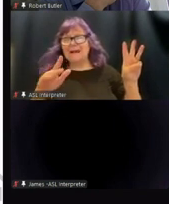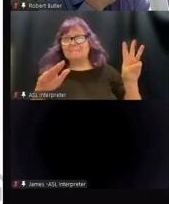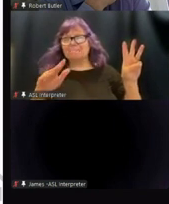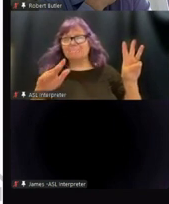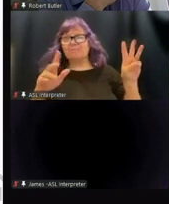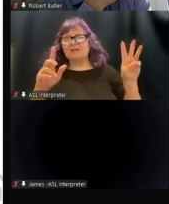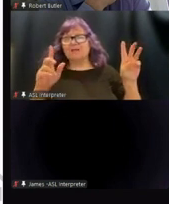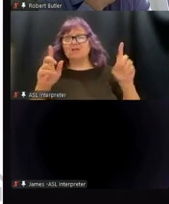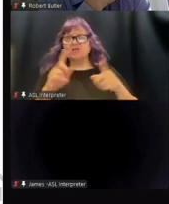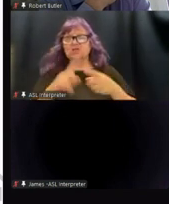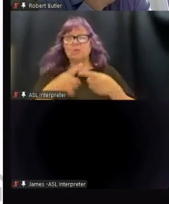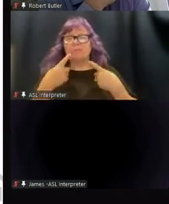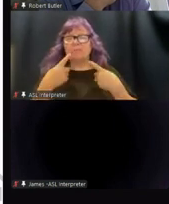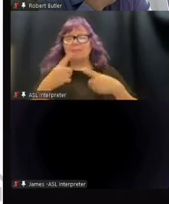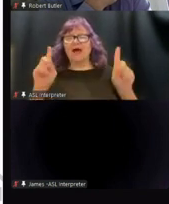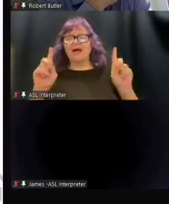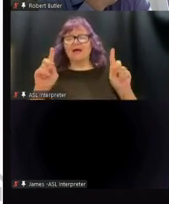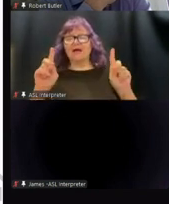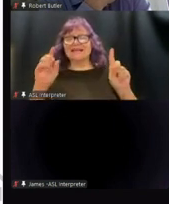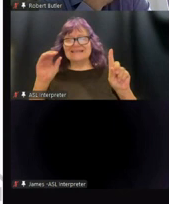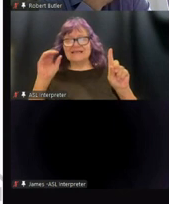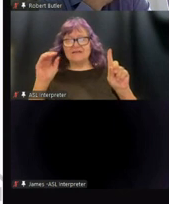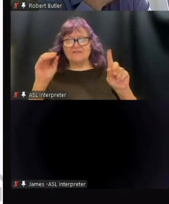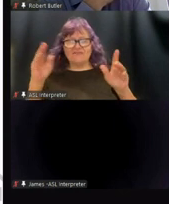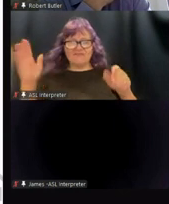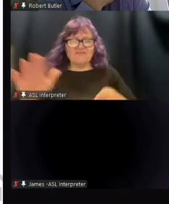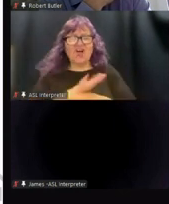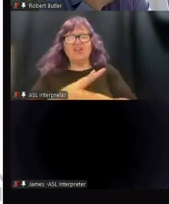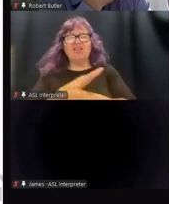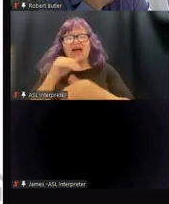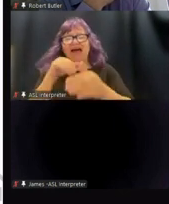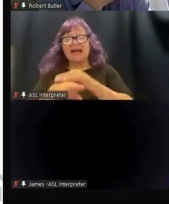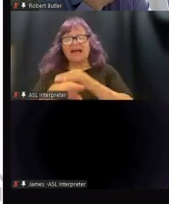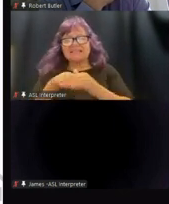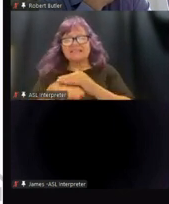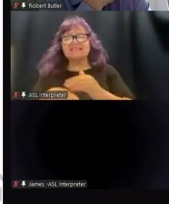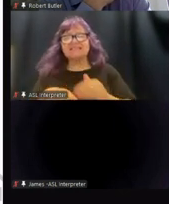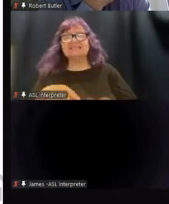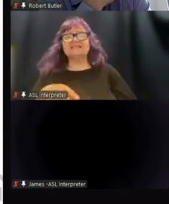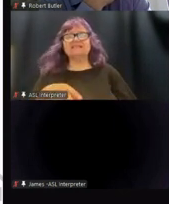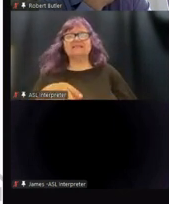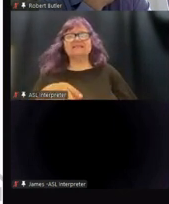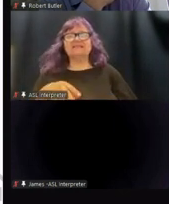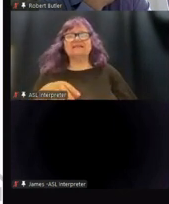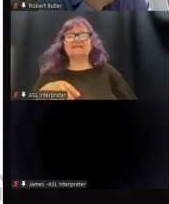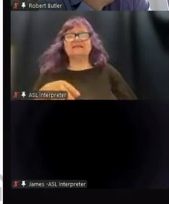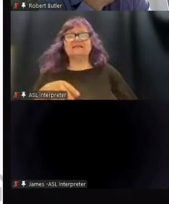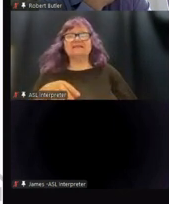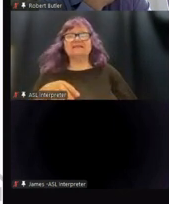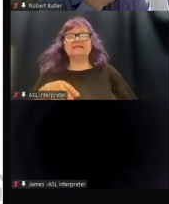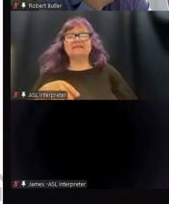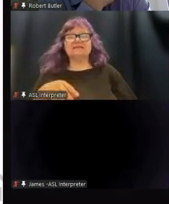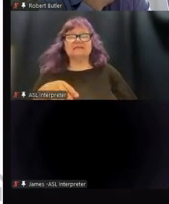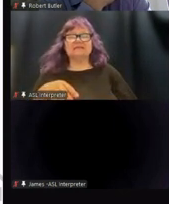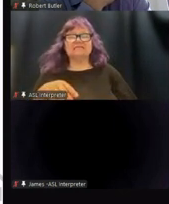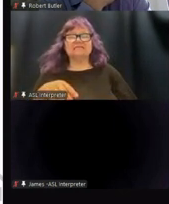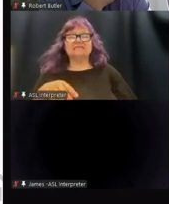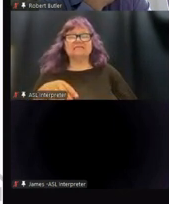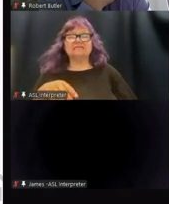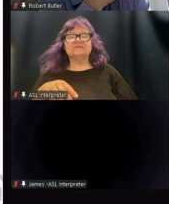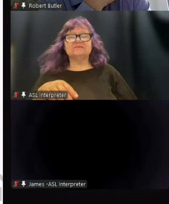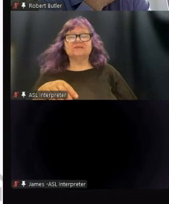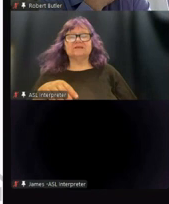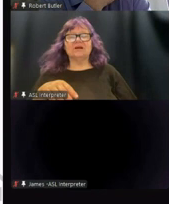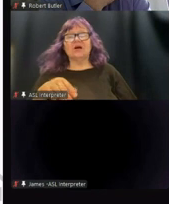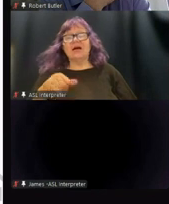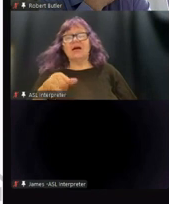get to a point in time where we are providing true full high-level quality accessibility at these stations, we're